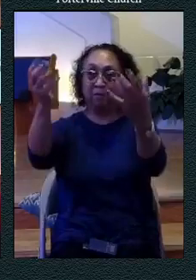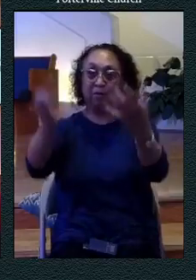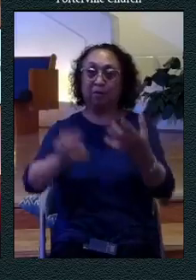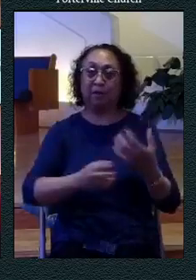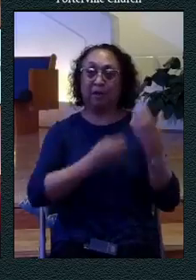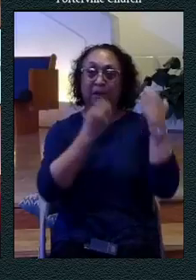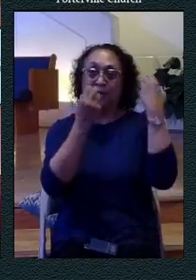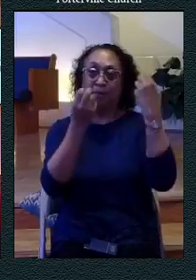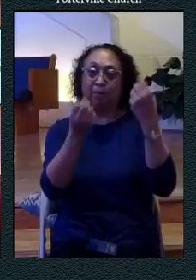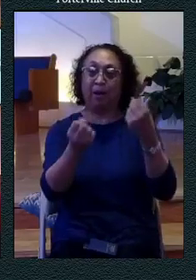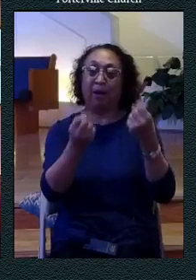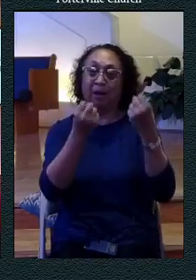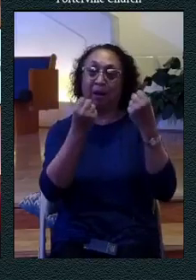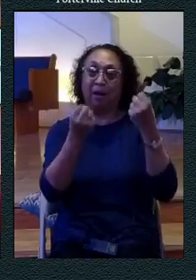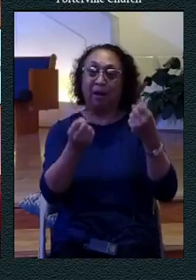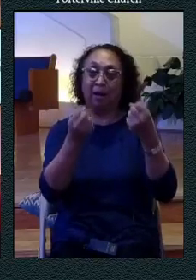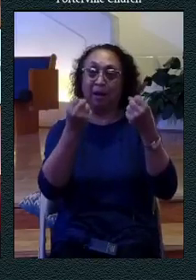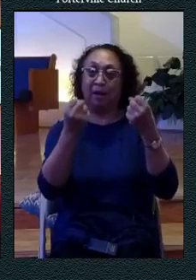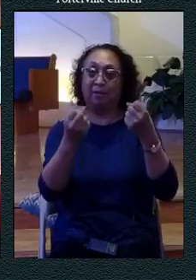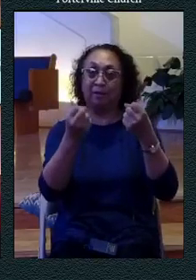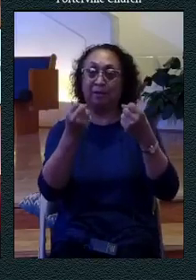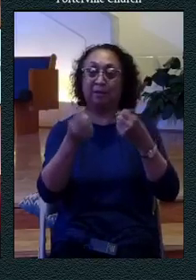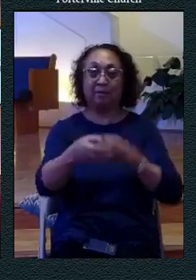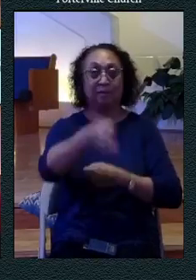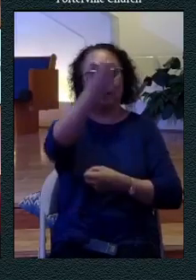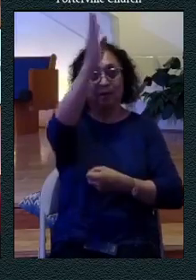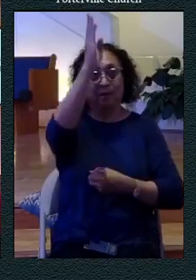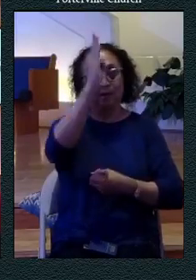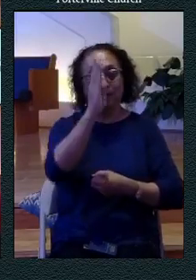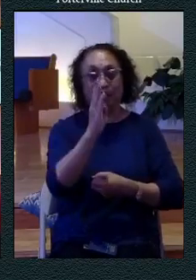merciful and mighty,